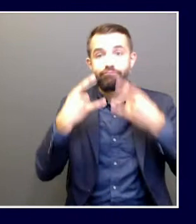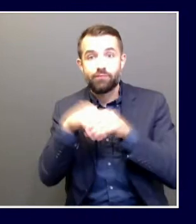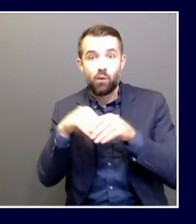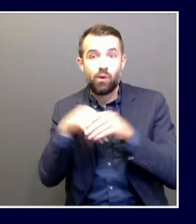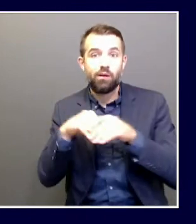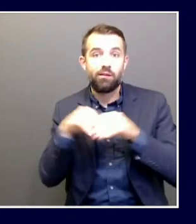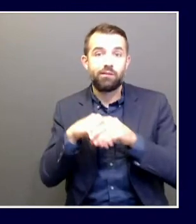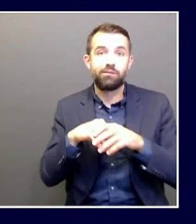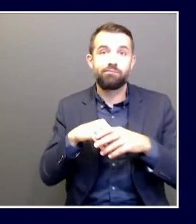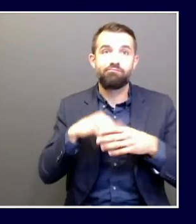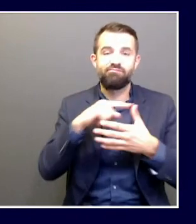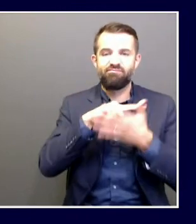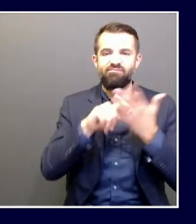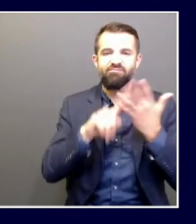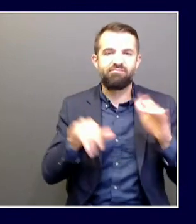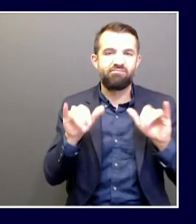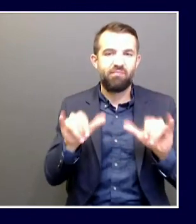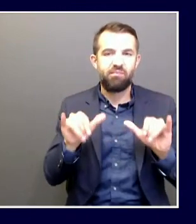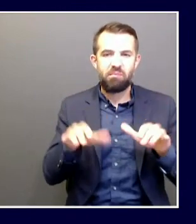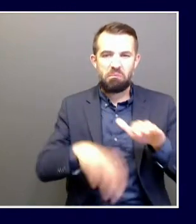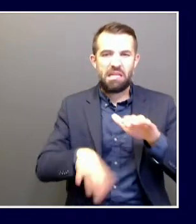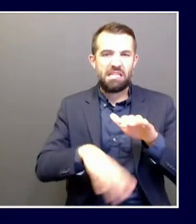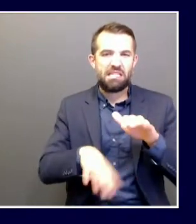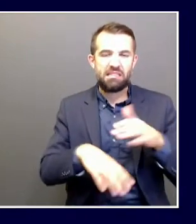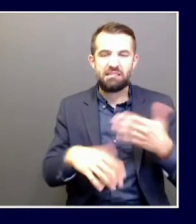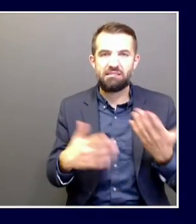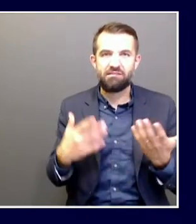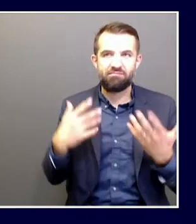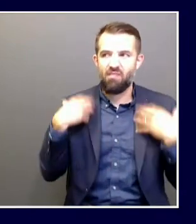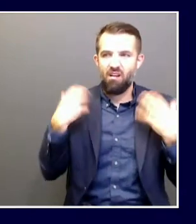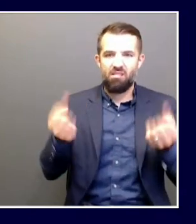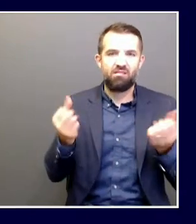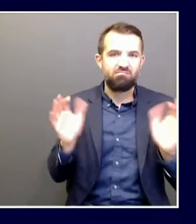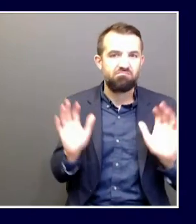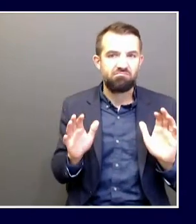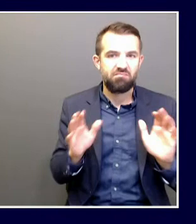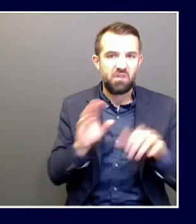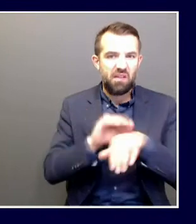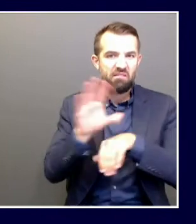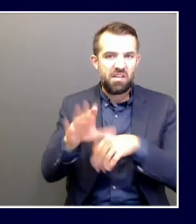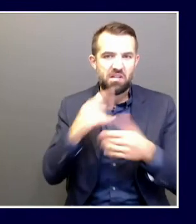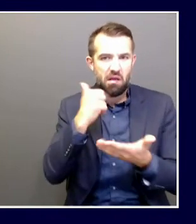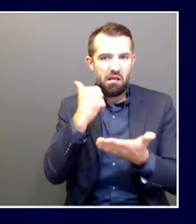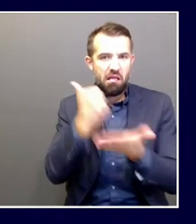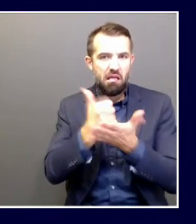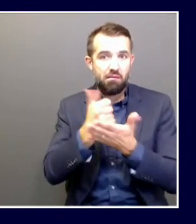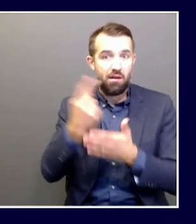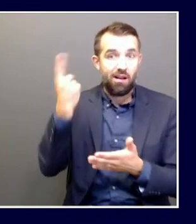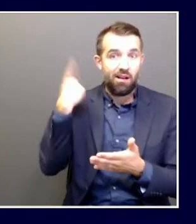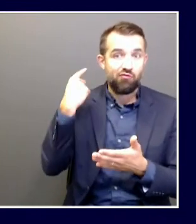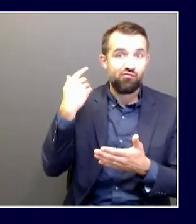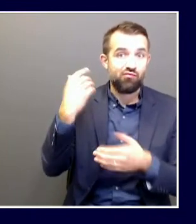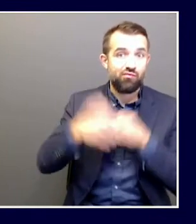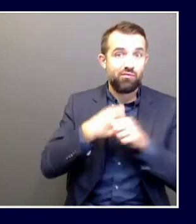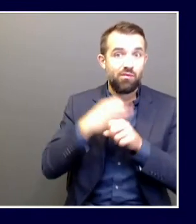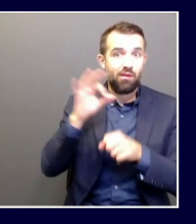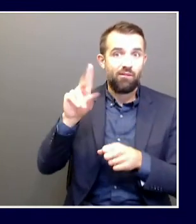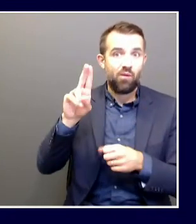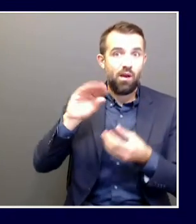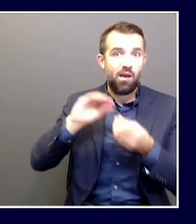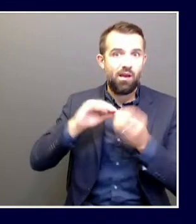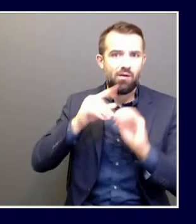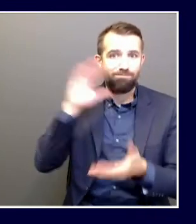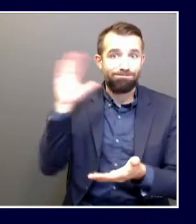health measures that helped us last year prevent Maine from seeing a large increase in people getting the flu.